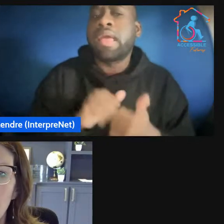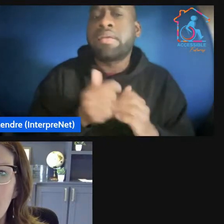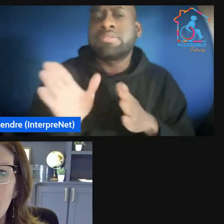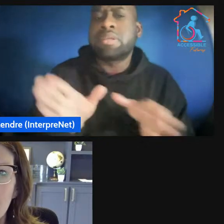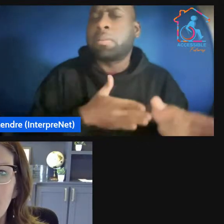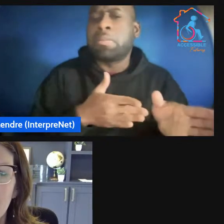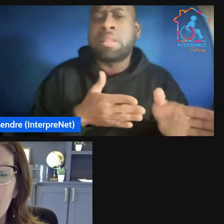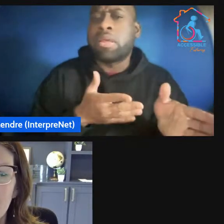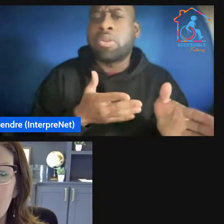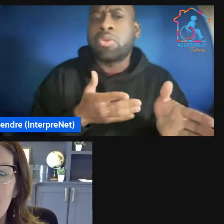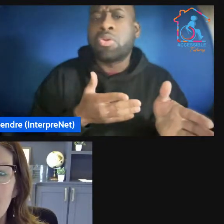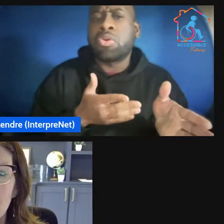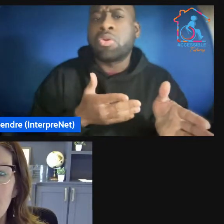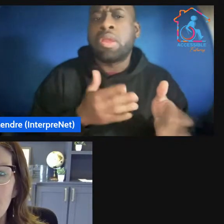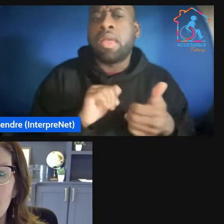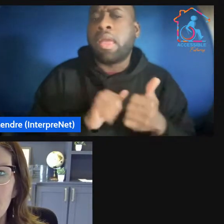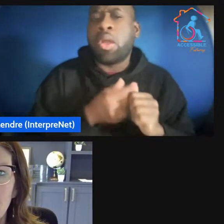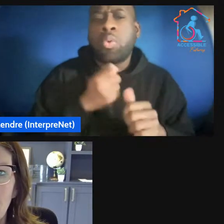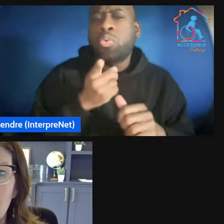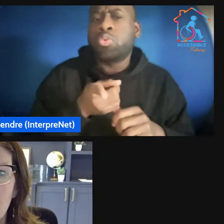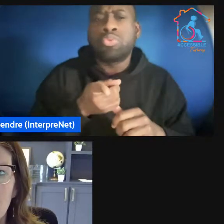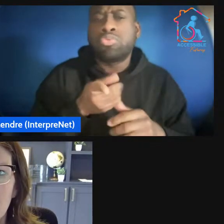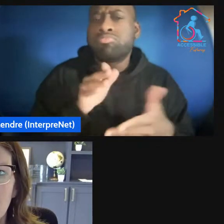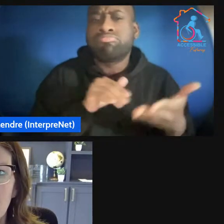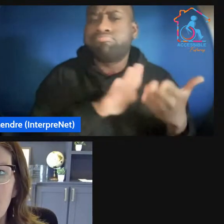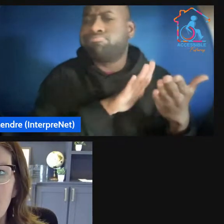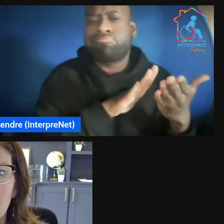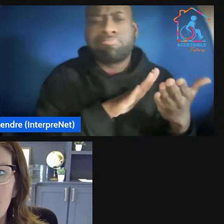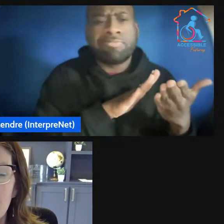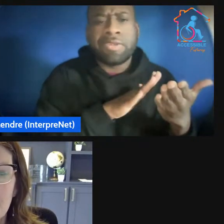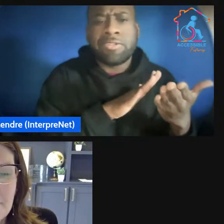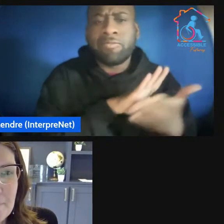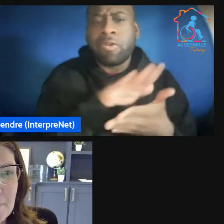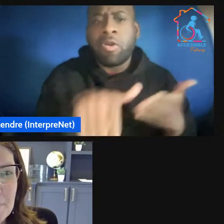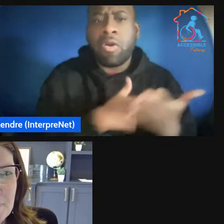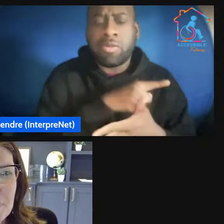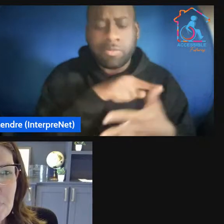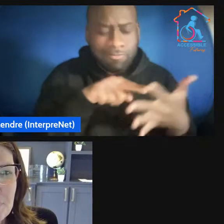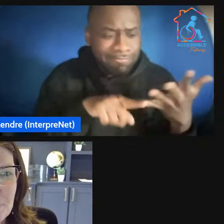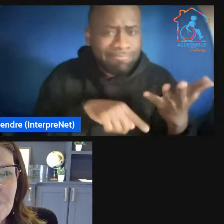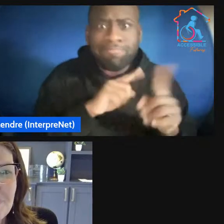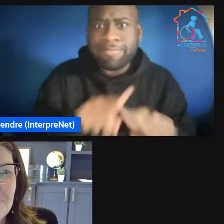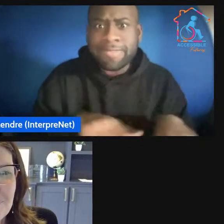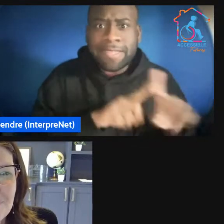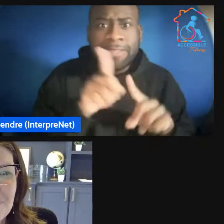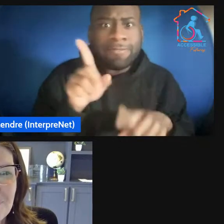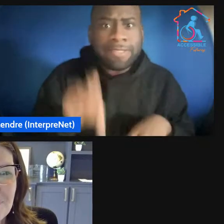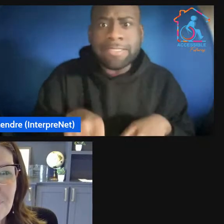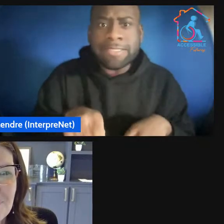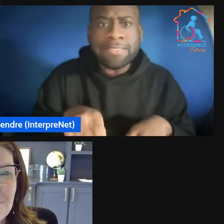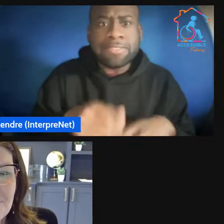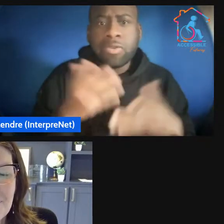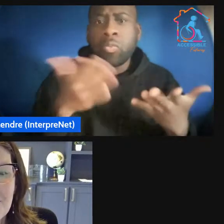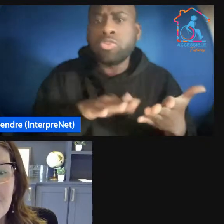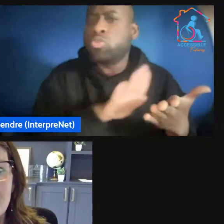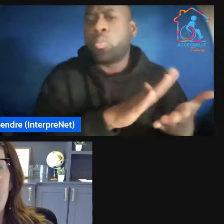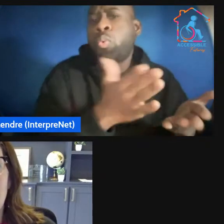an architect, like, how do you address all of those different needs? Like, what is the